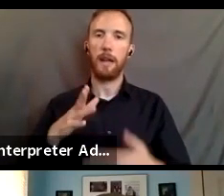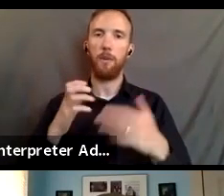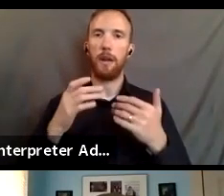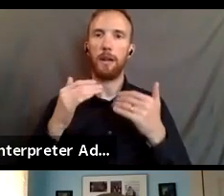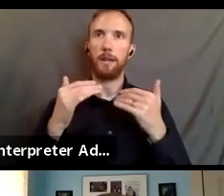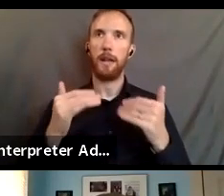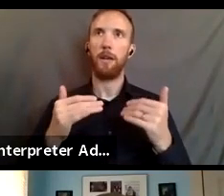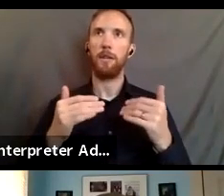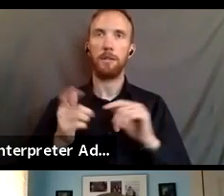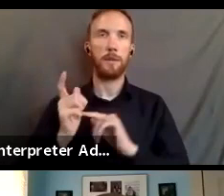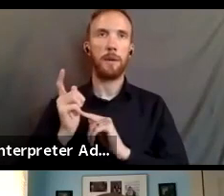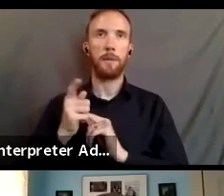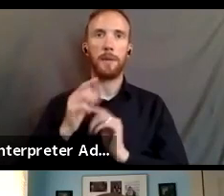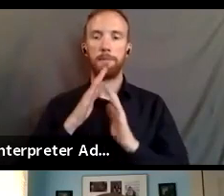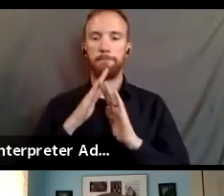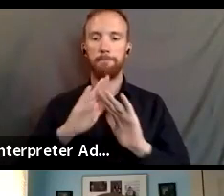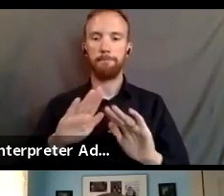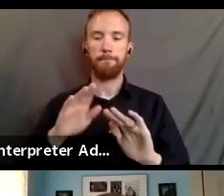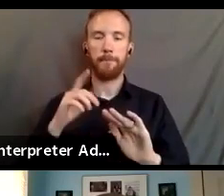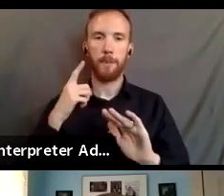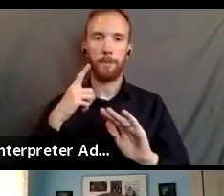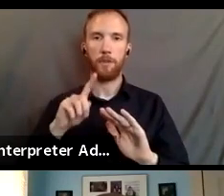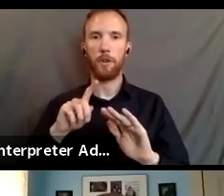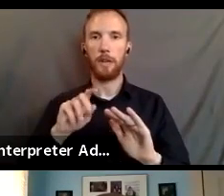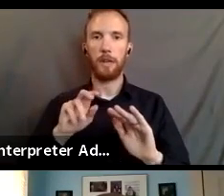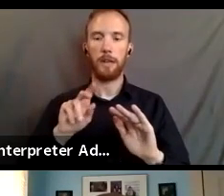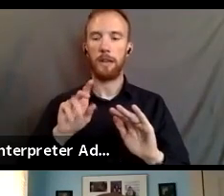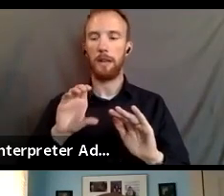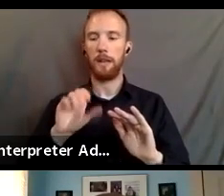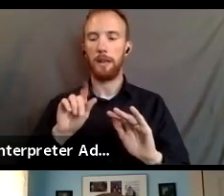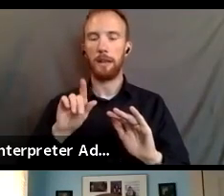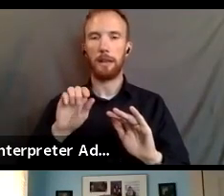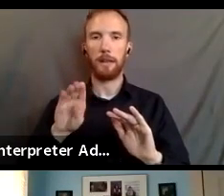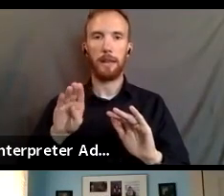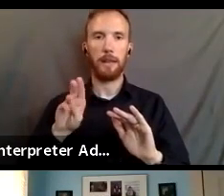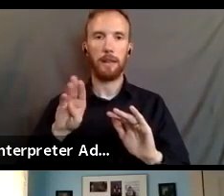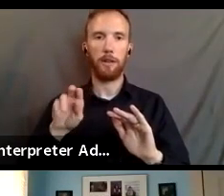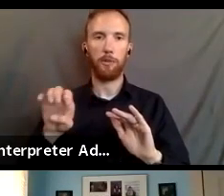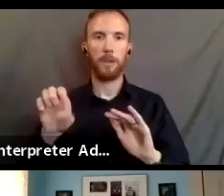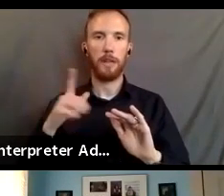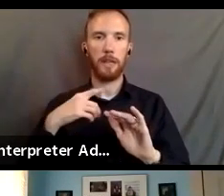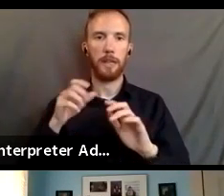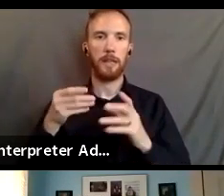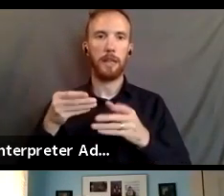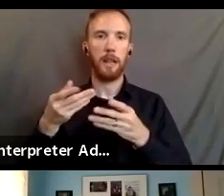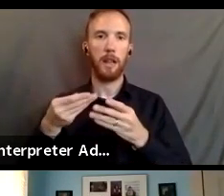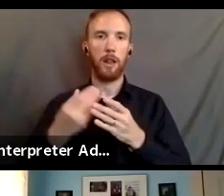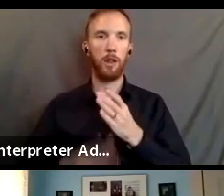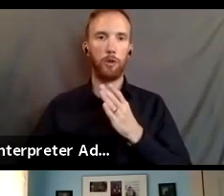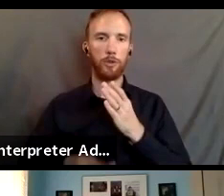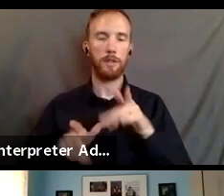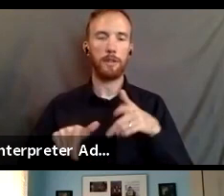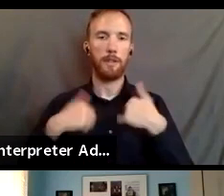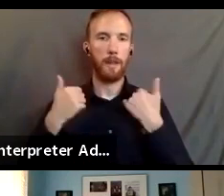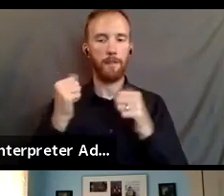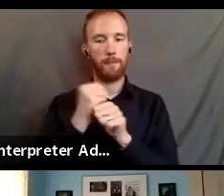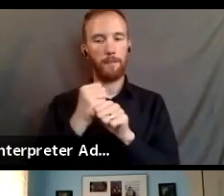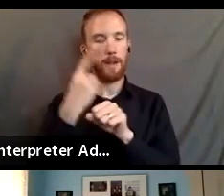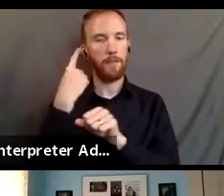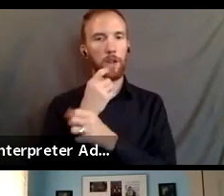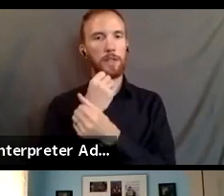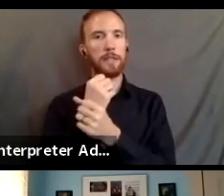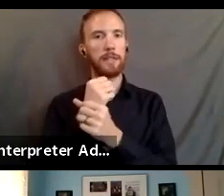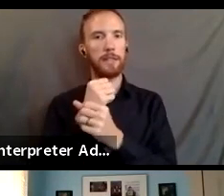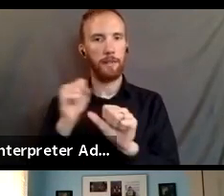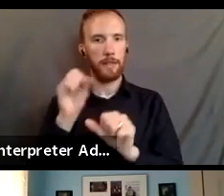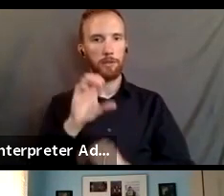silence to caleb caleb lost his life fighting for safety for young people in chicago public schools